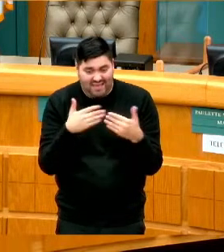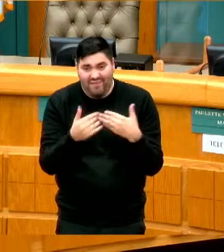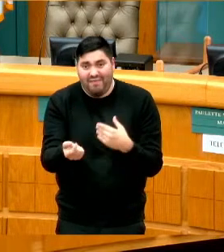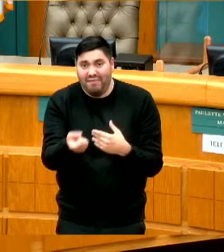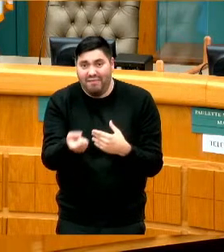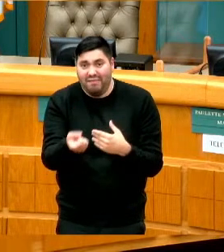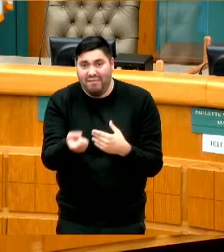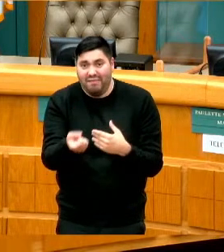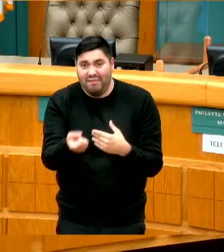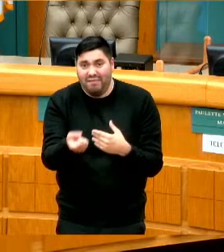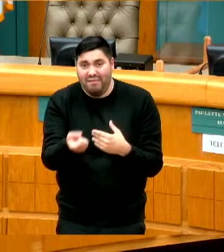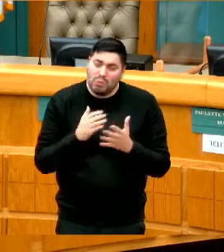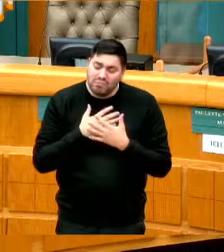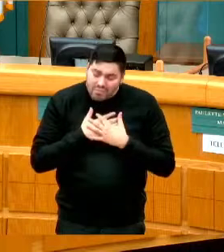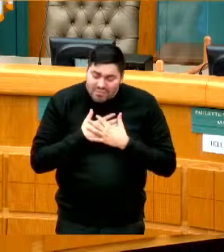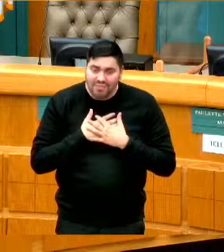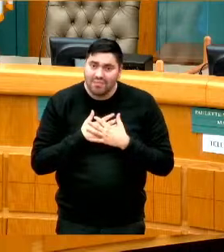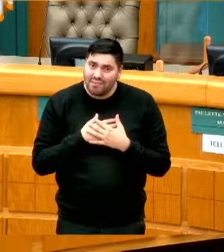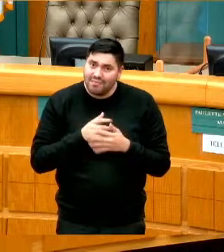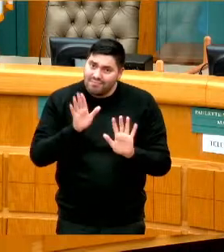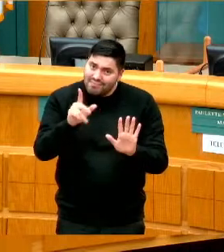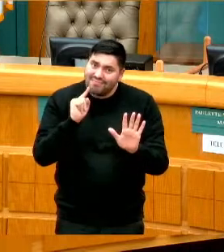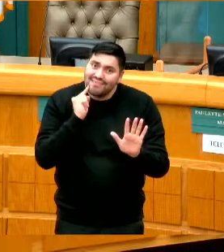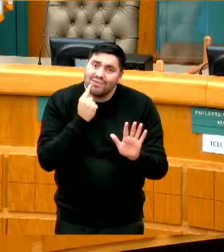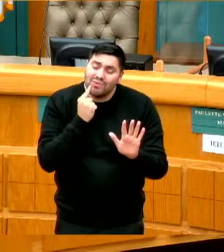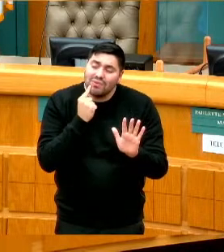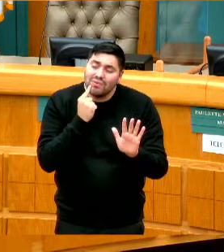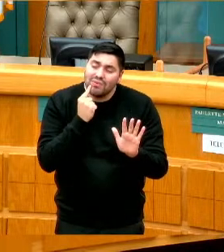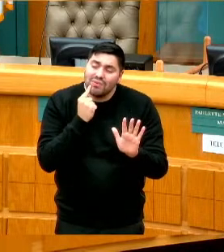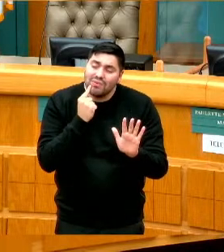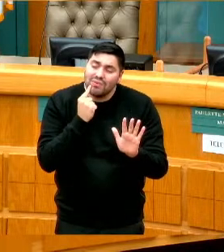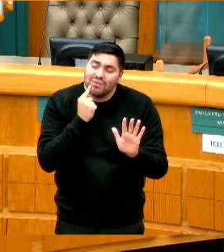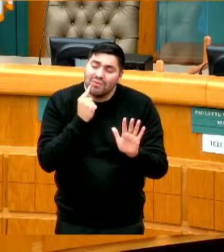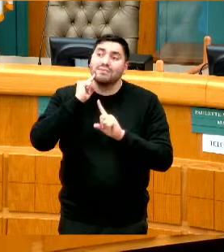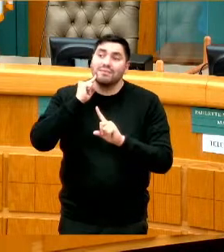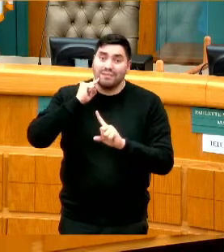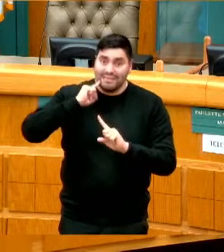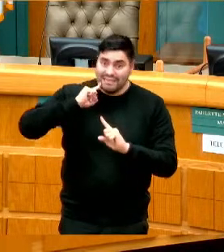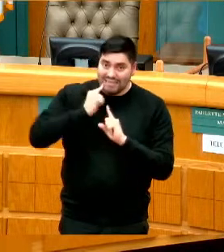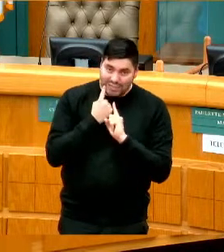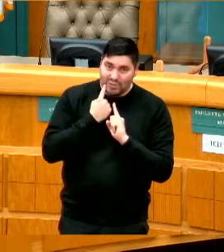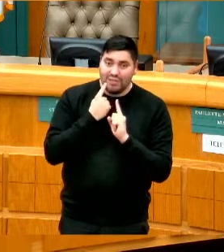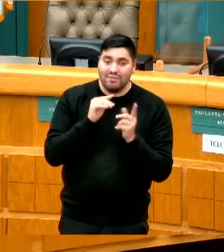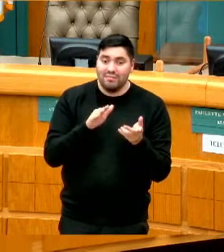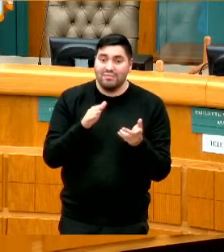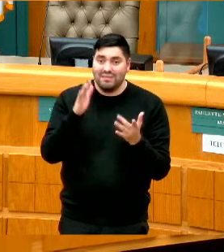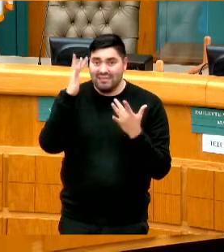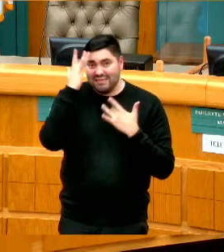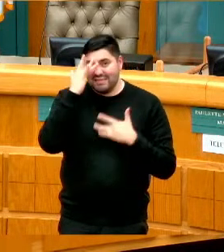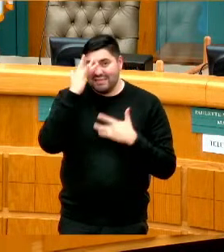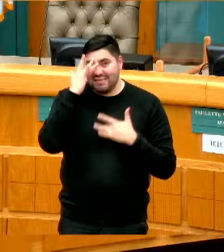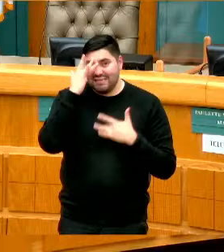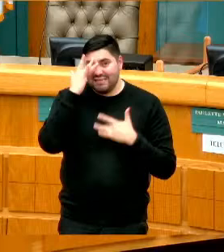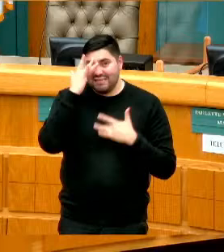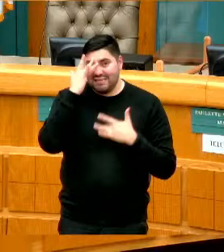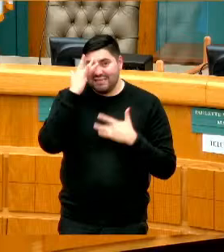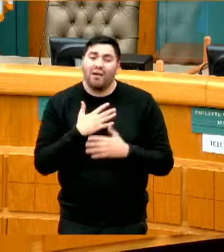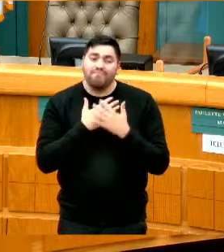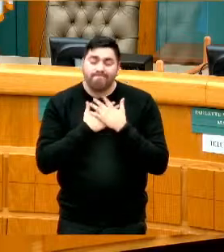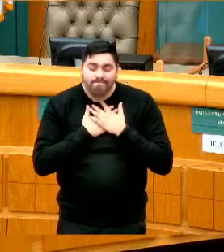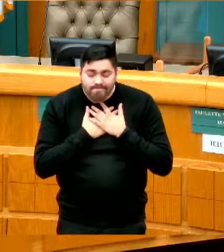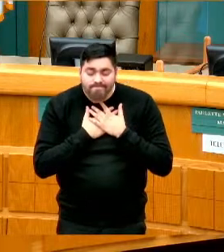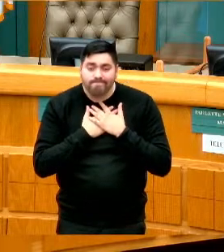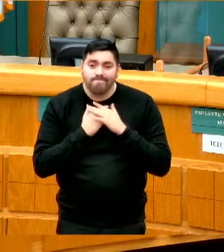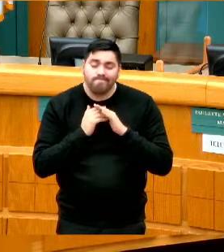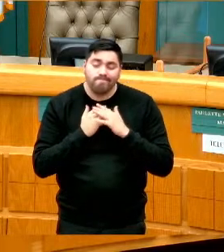to take very seriously because it is a very serious disease. And so my condolences go out to the